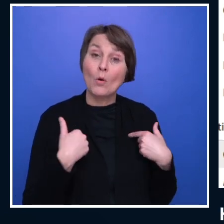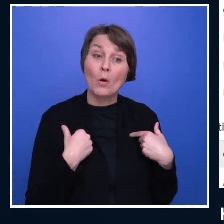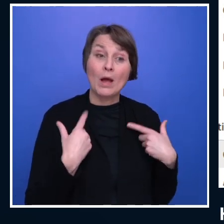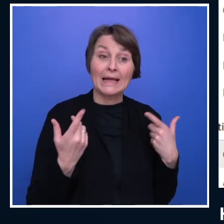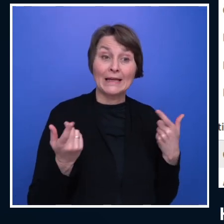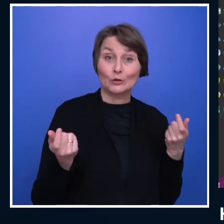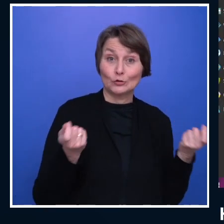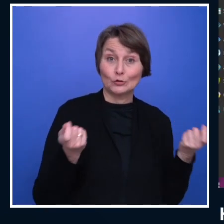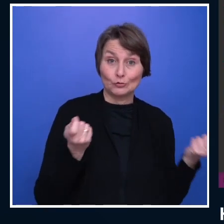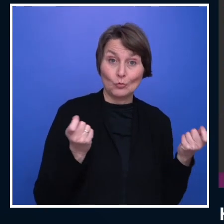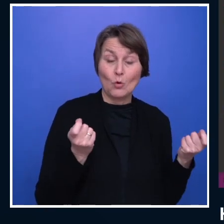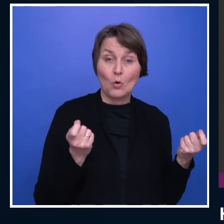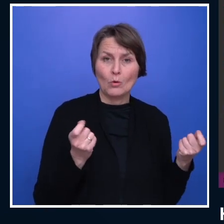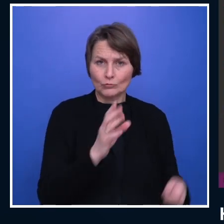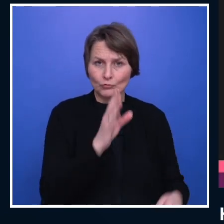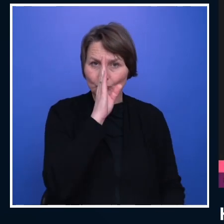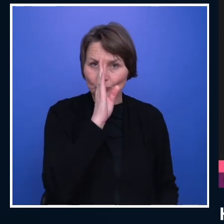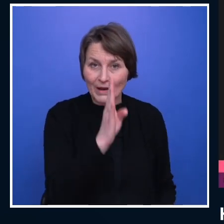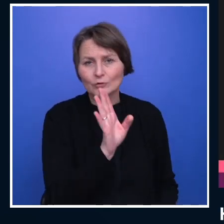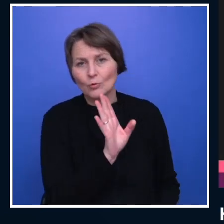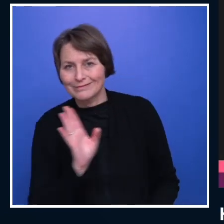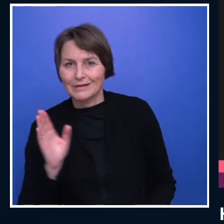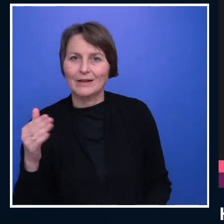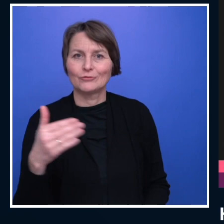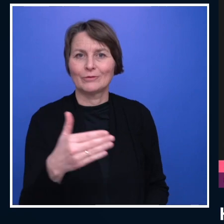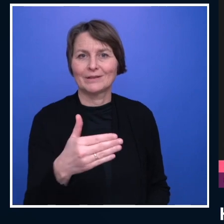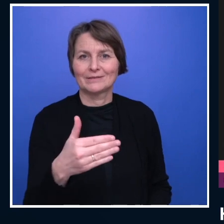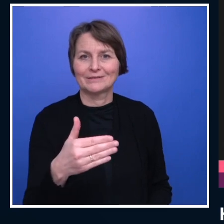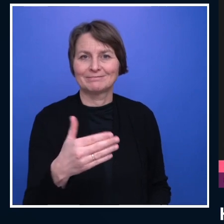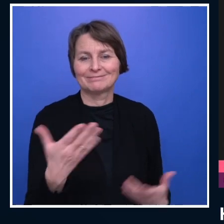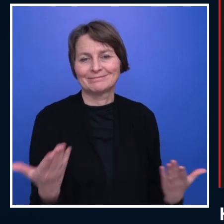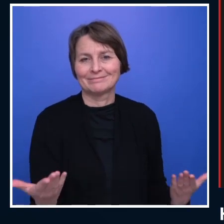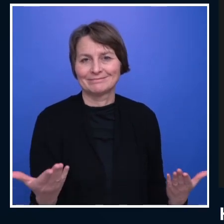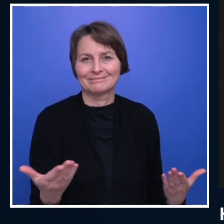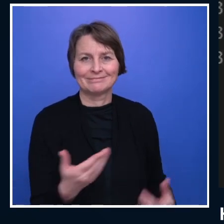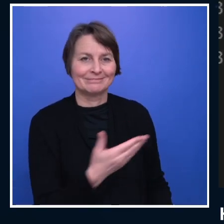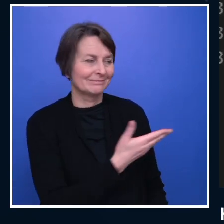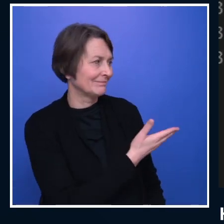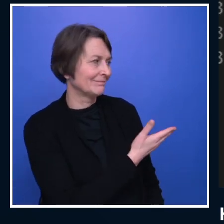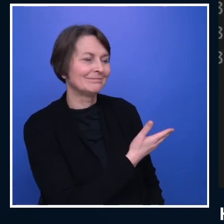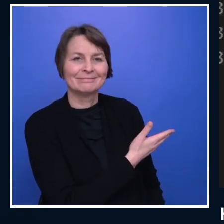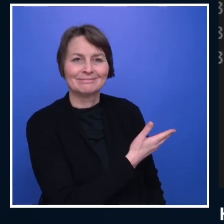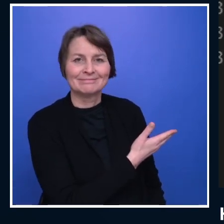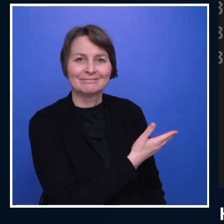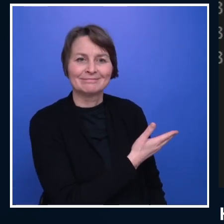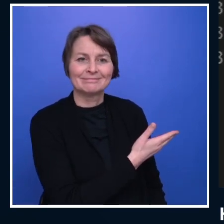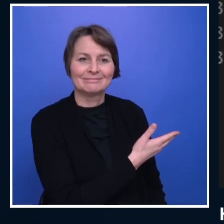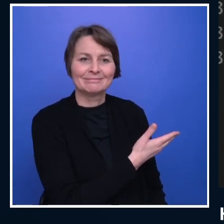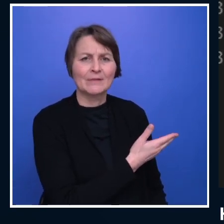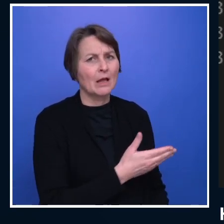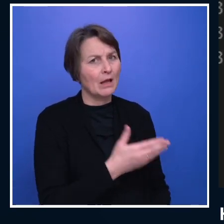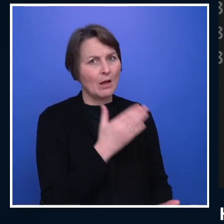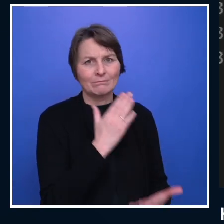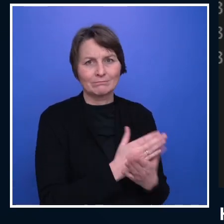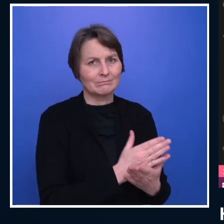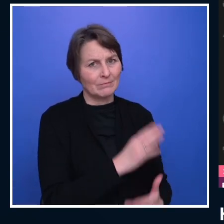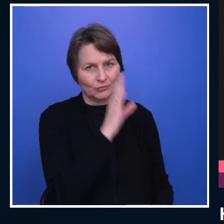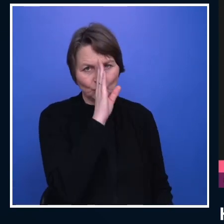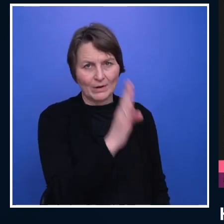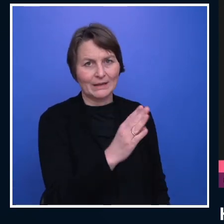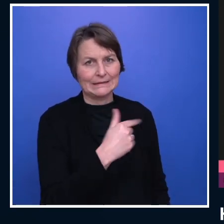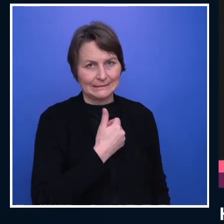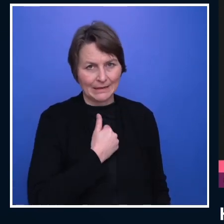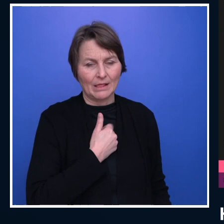indirectly, or do I want to control my container absolutely directly? Here I